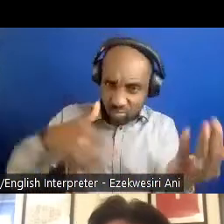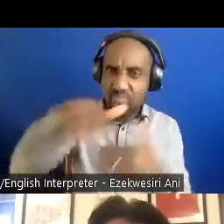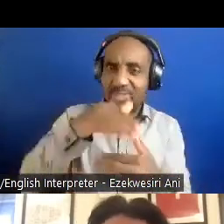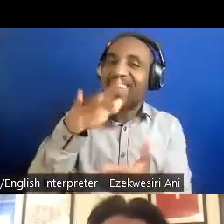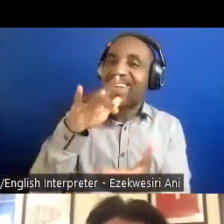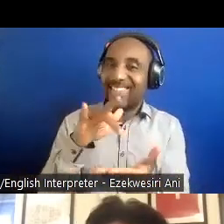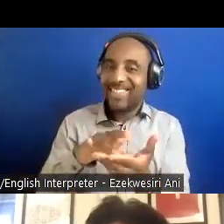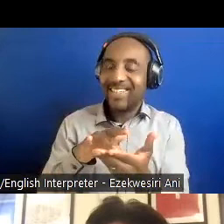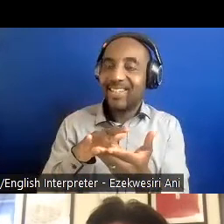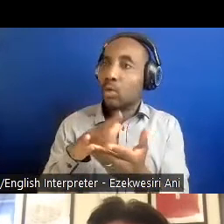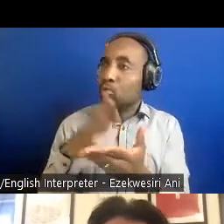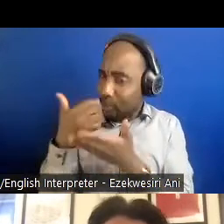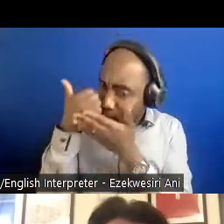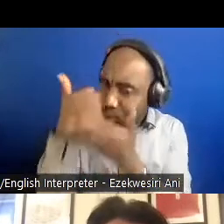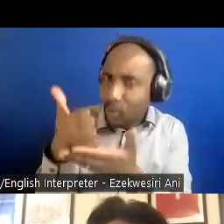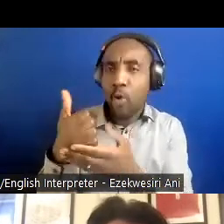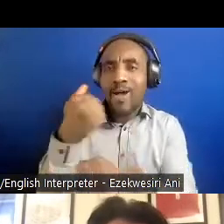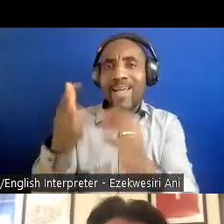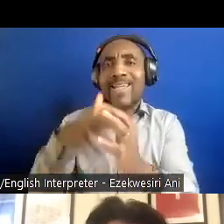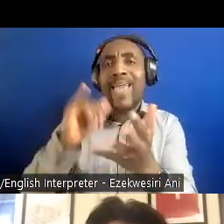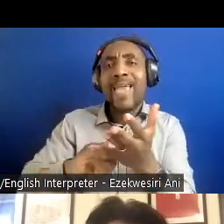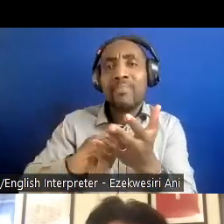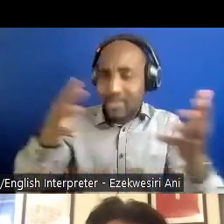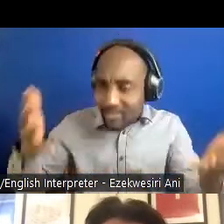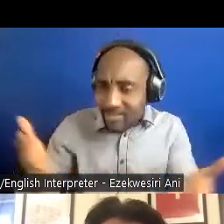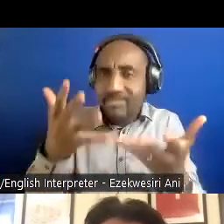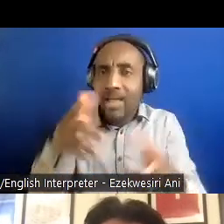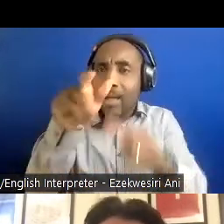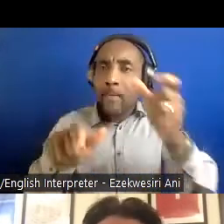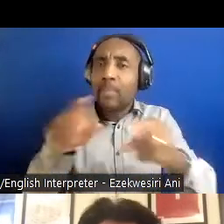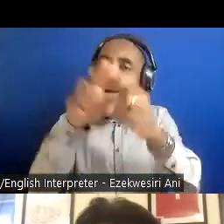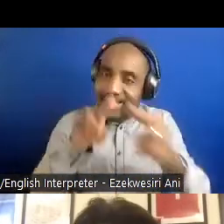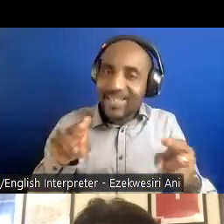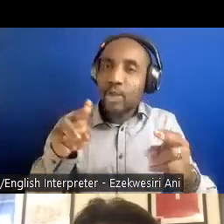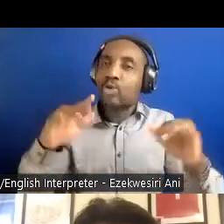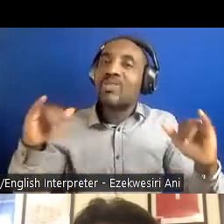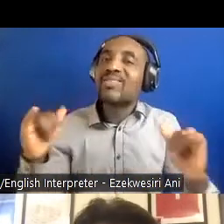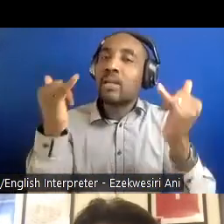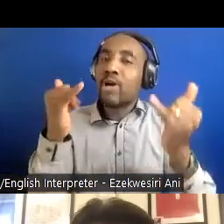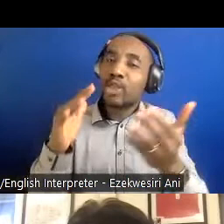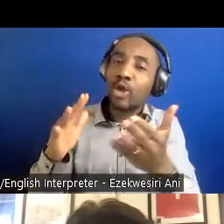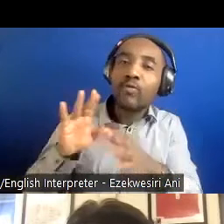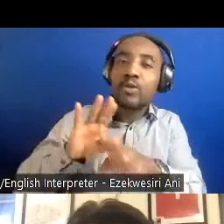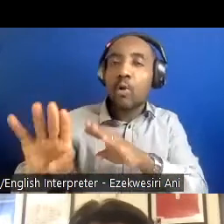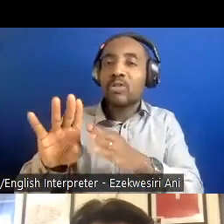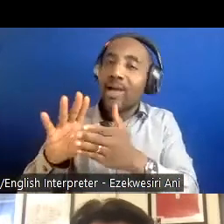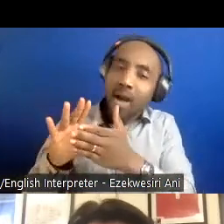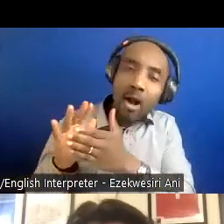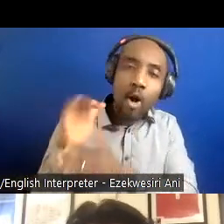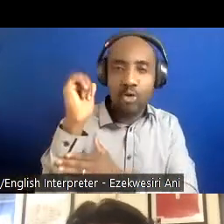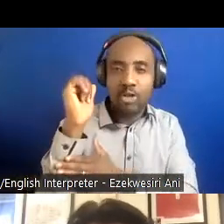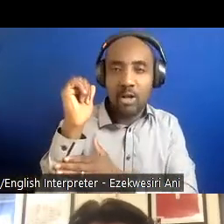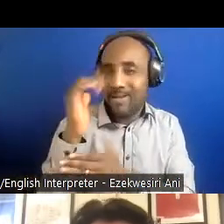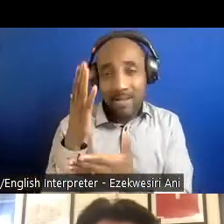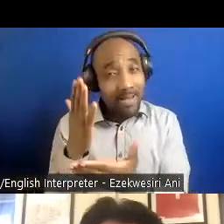to bring people together for an international celebration of sport and culture. And I'm sure you'll be hearing